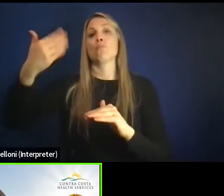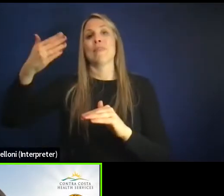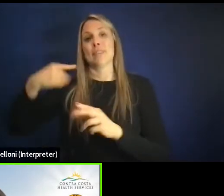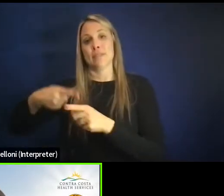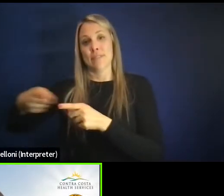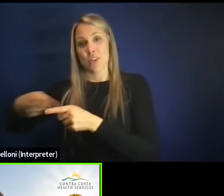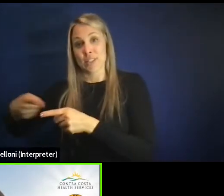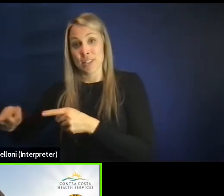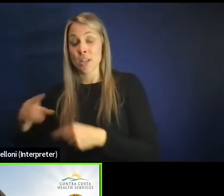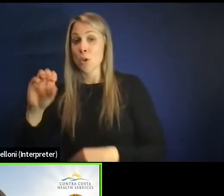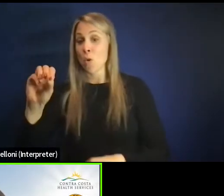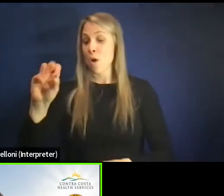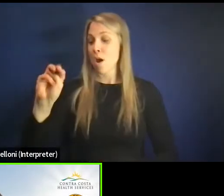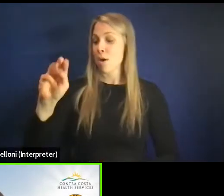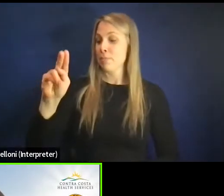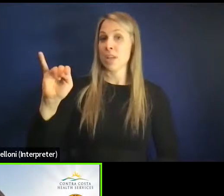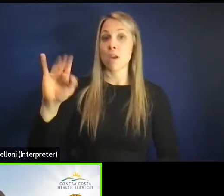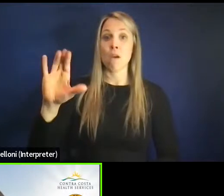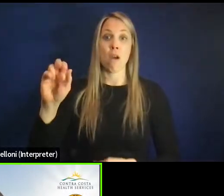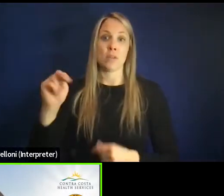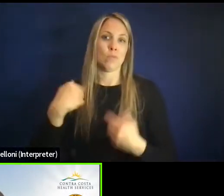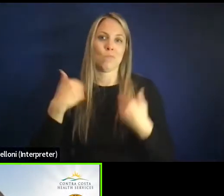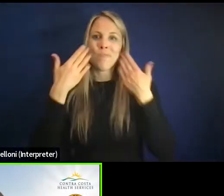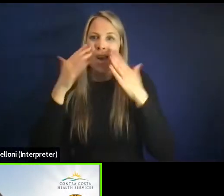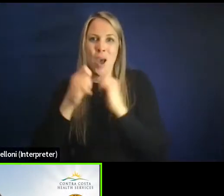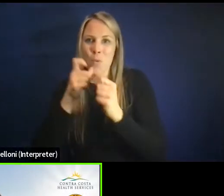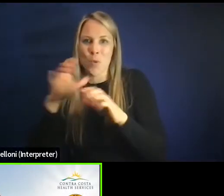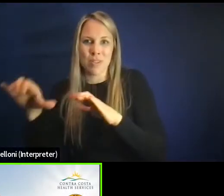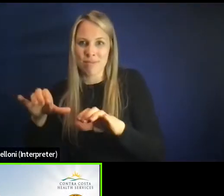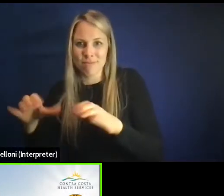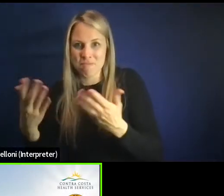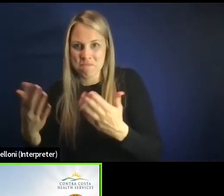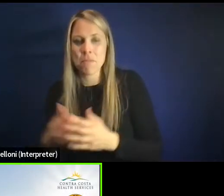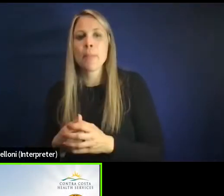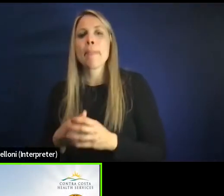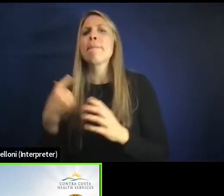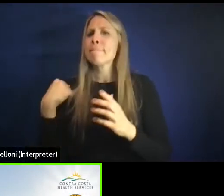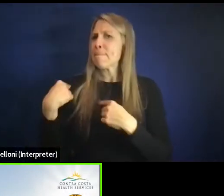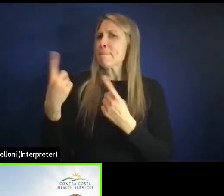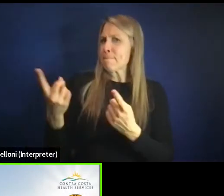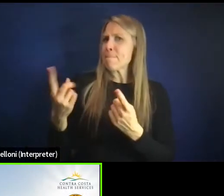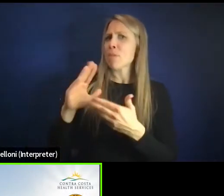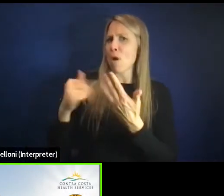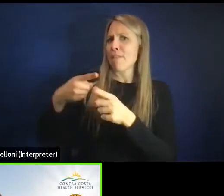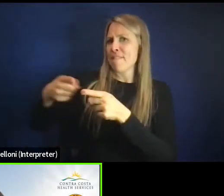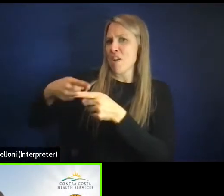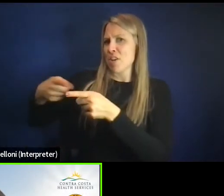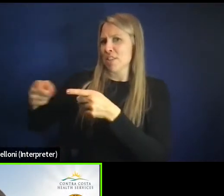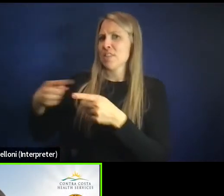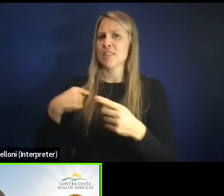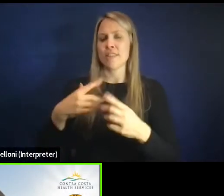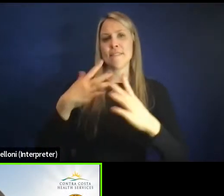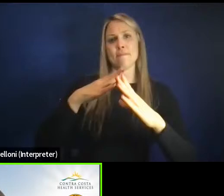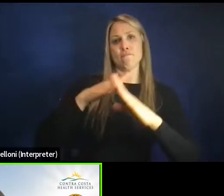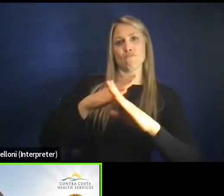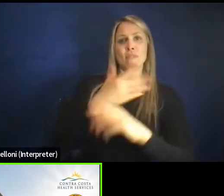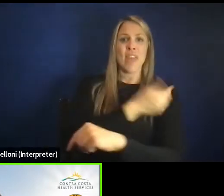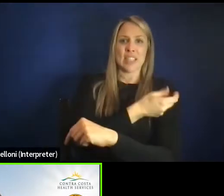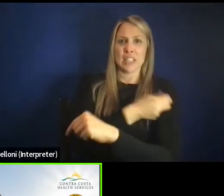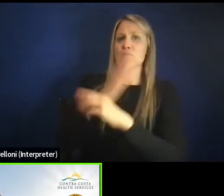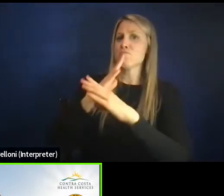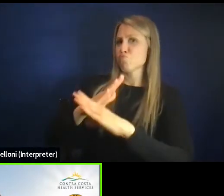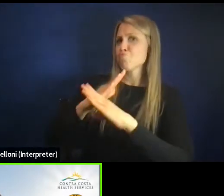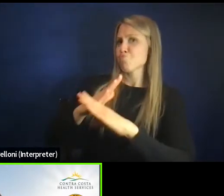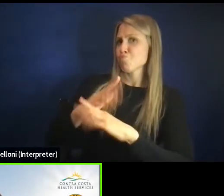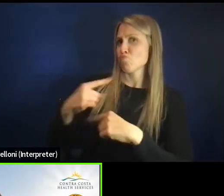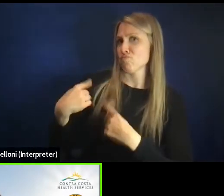will behave. Fortunately, all the other variants, the vaccines have been holding up really, really well. And so hopefully that will be the